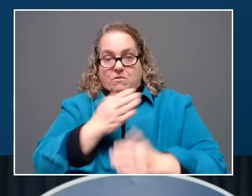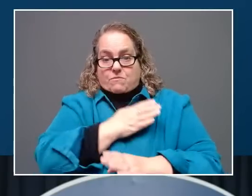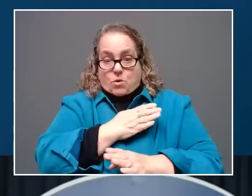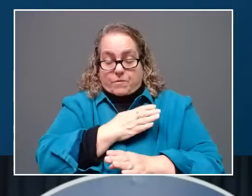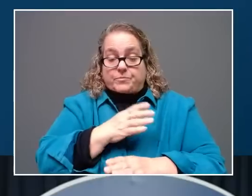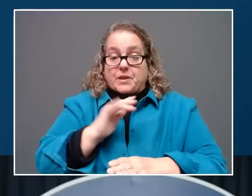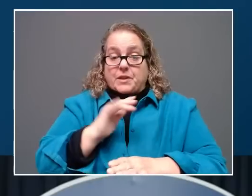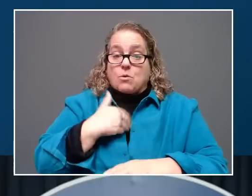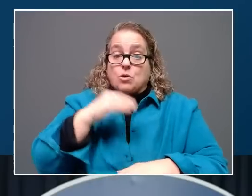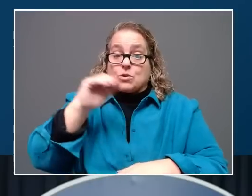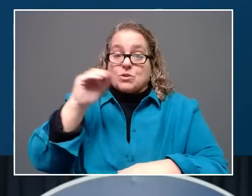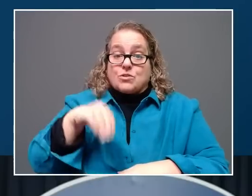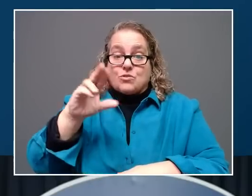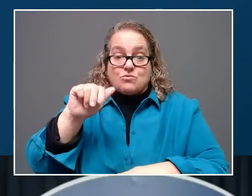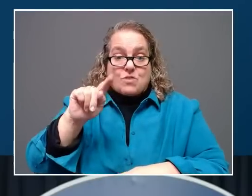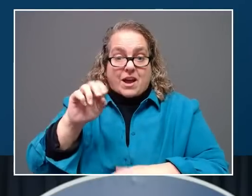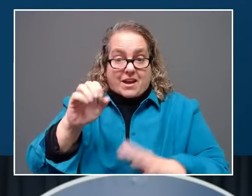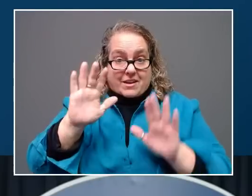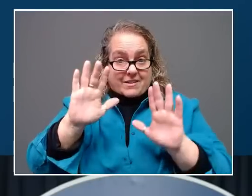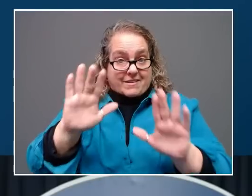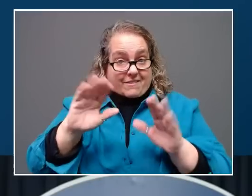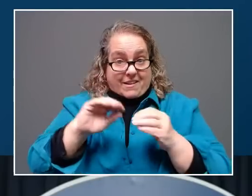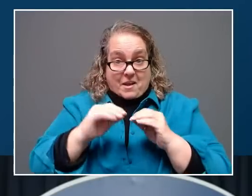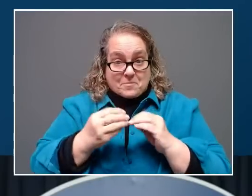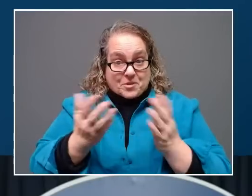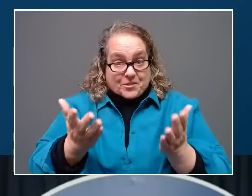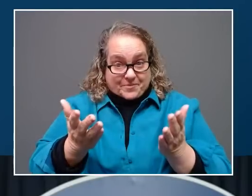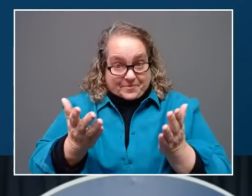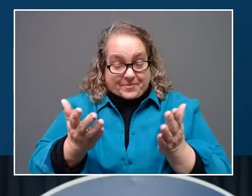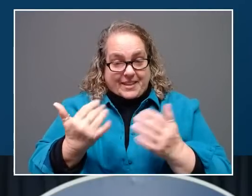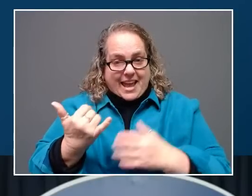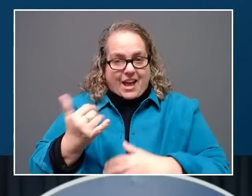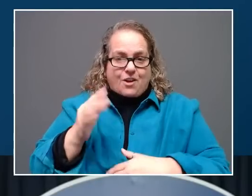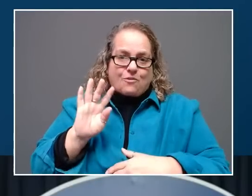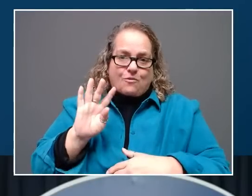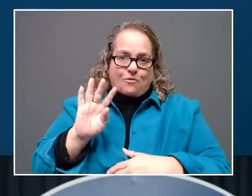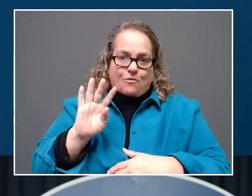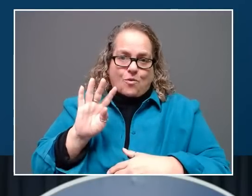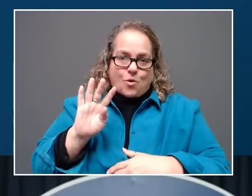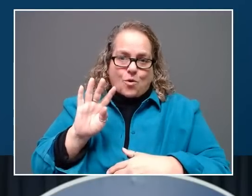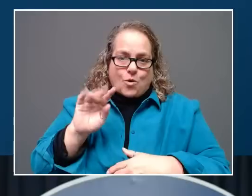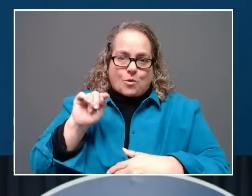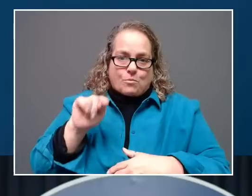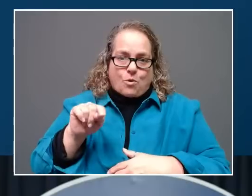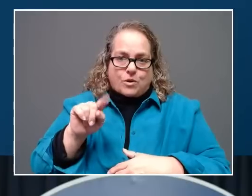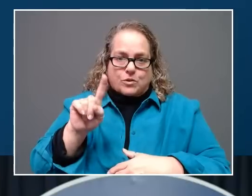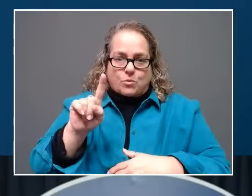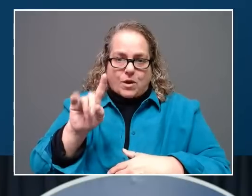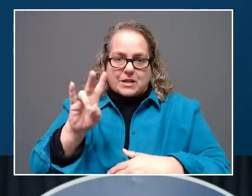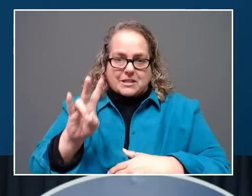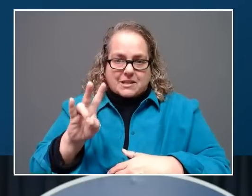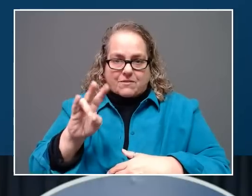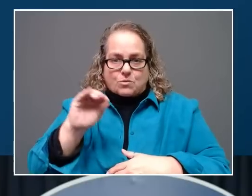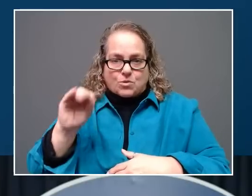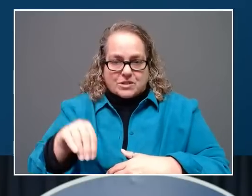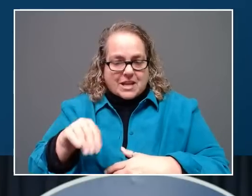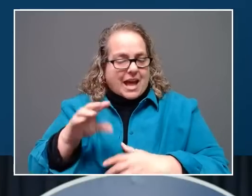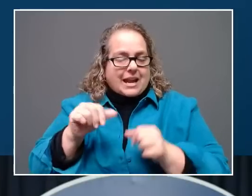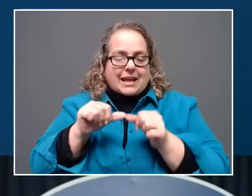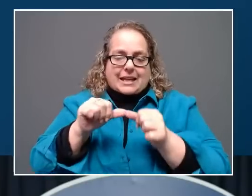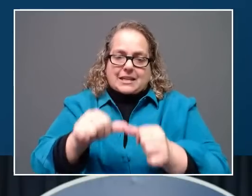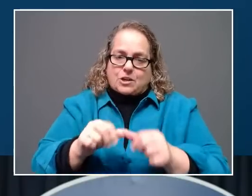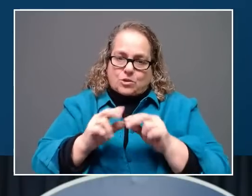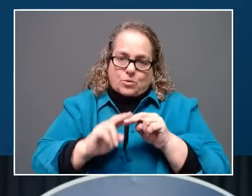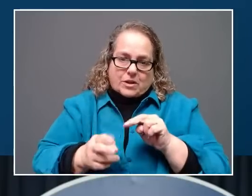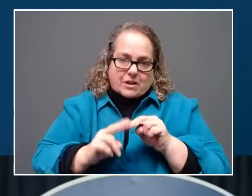positivity rate, talk about a great number, now down to 4.17%, continuing to decline. So when we show in a